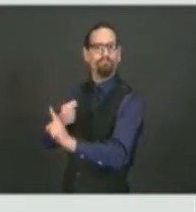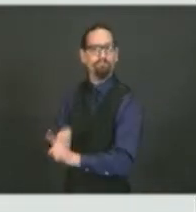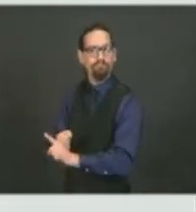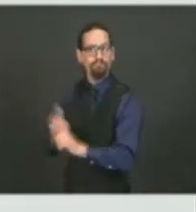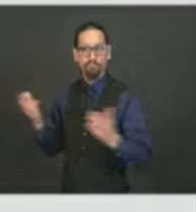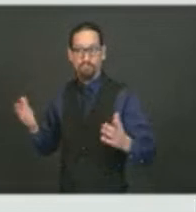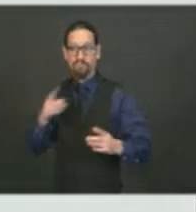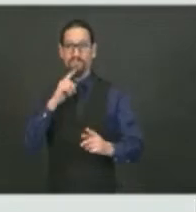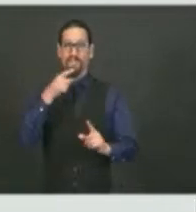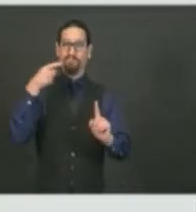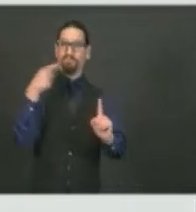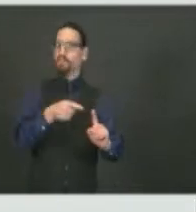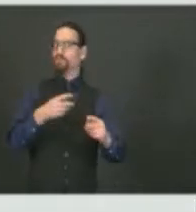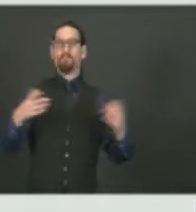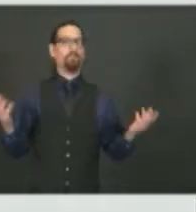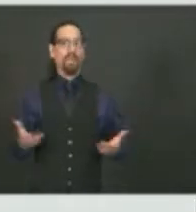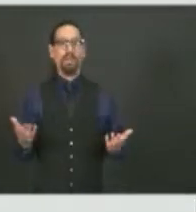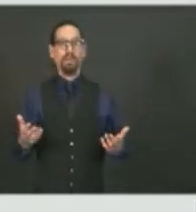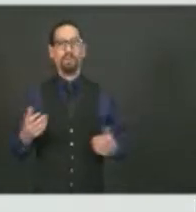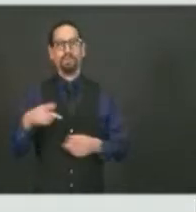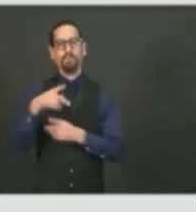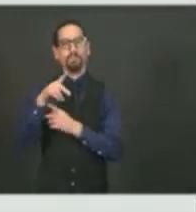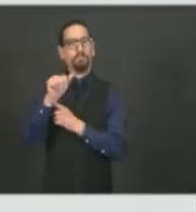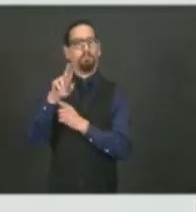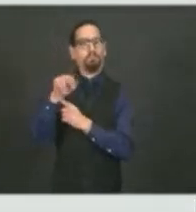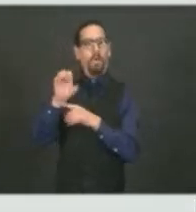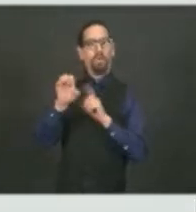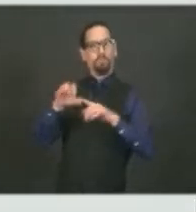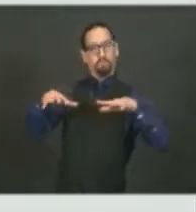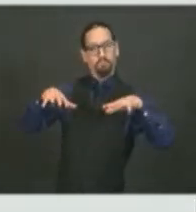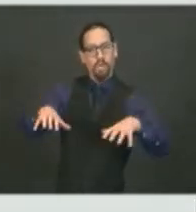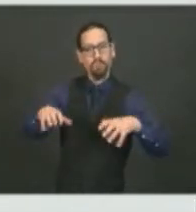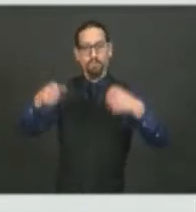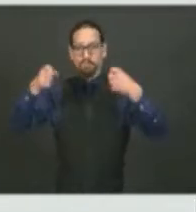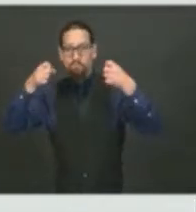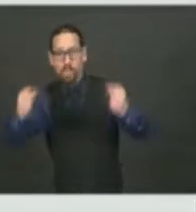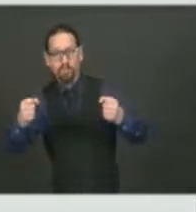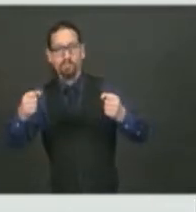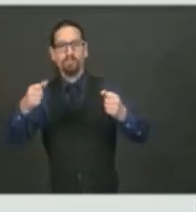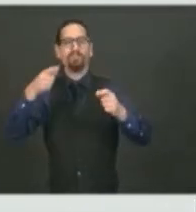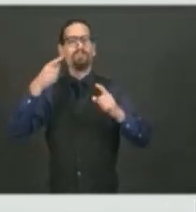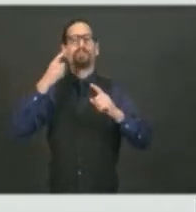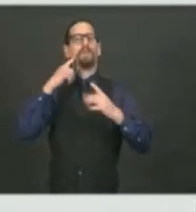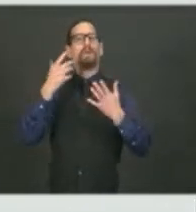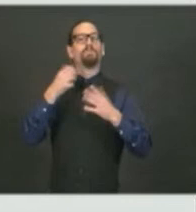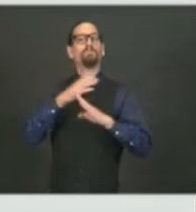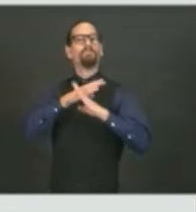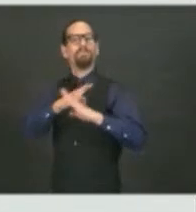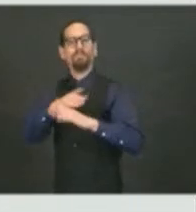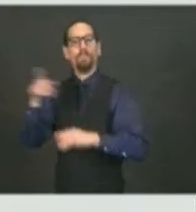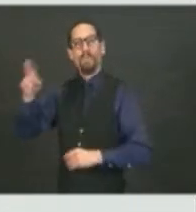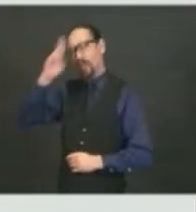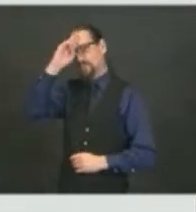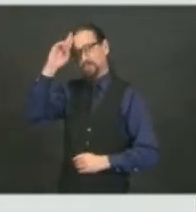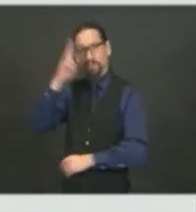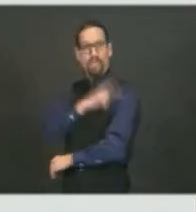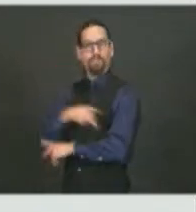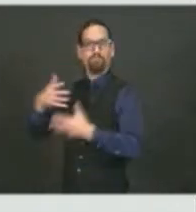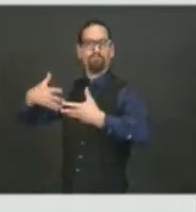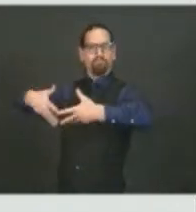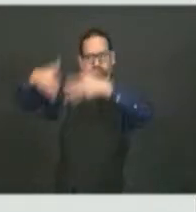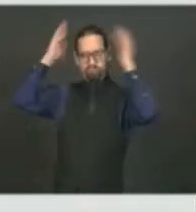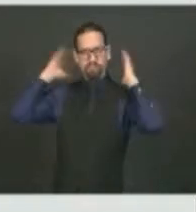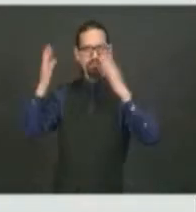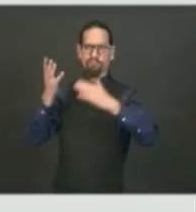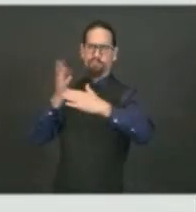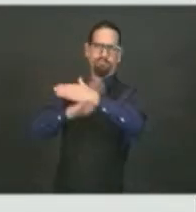never want to get to a place where we have to turn people away and we have no ICU beds. So we're going to pursue the